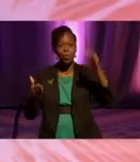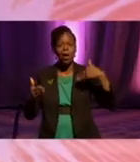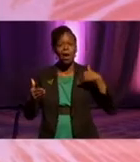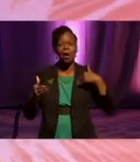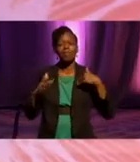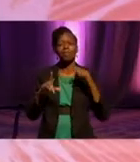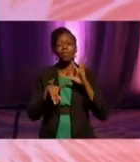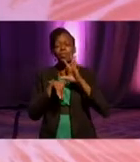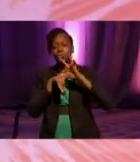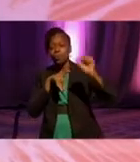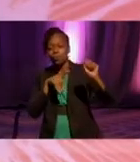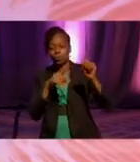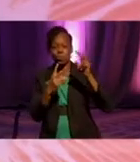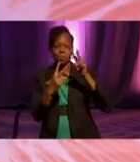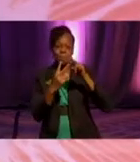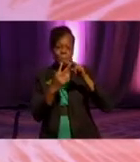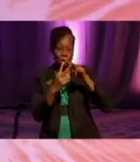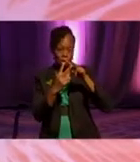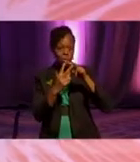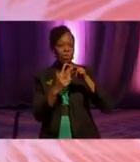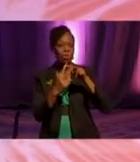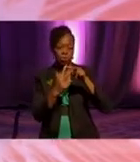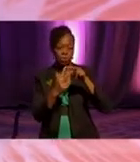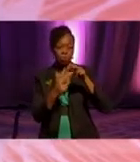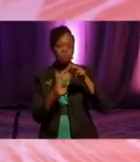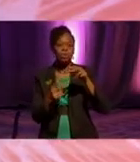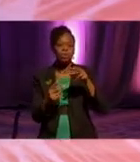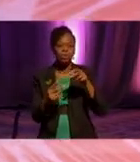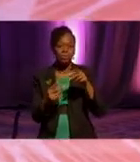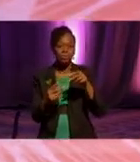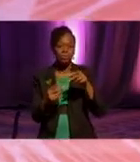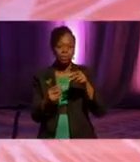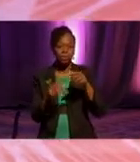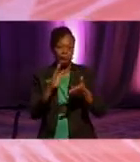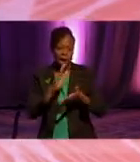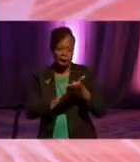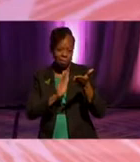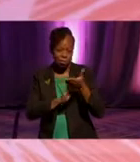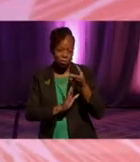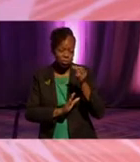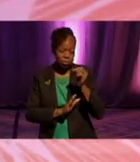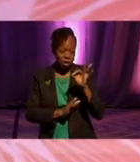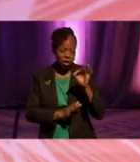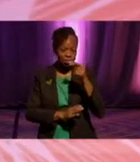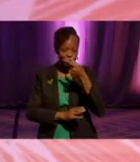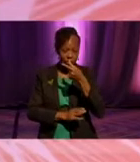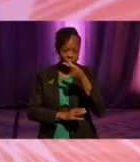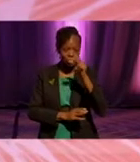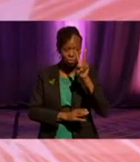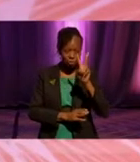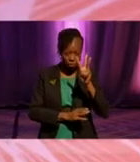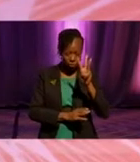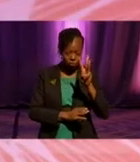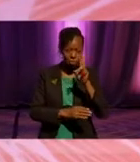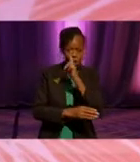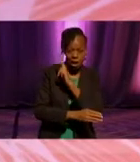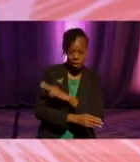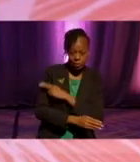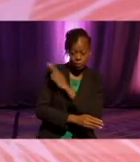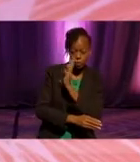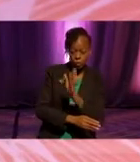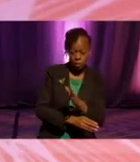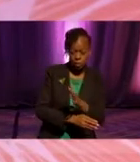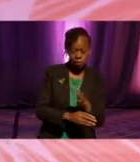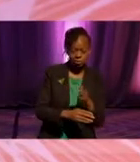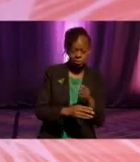outstanding partner, that the operators of George Washington University Hospital are going to operate the hospital at the St.